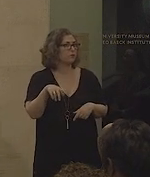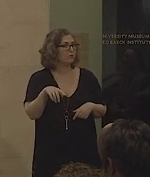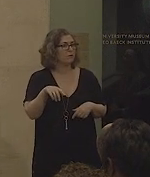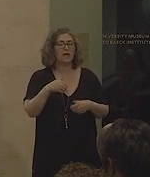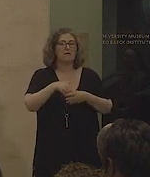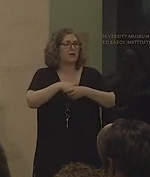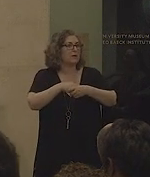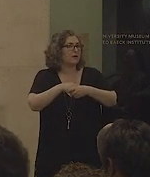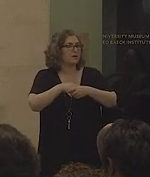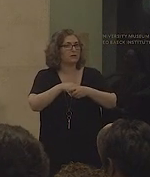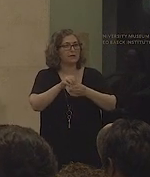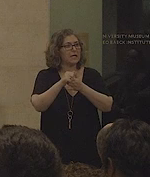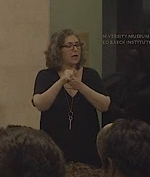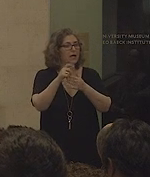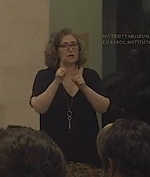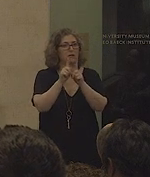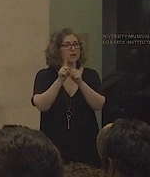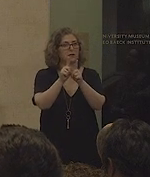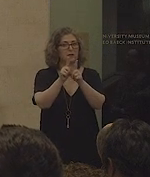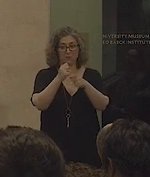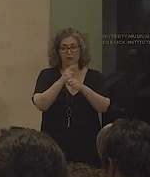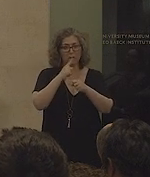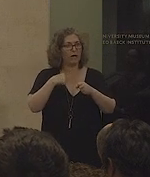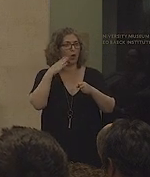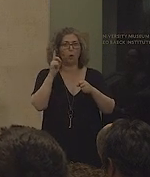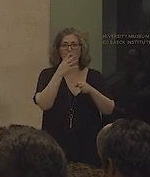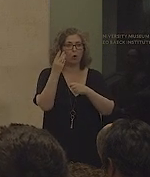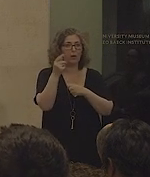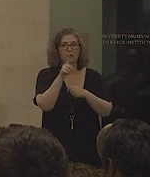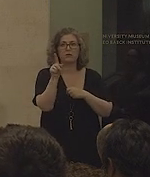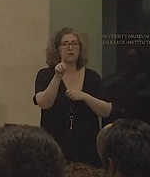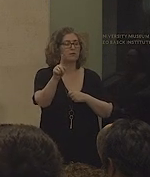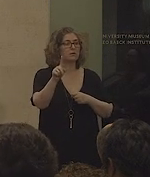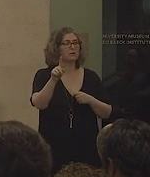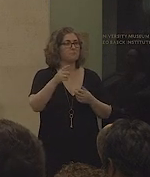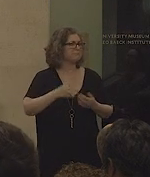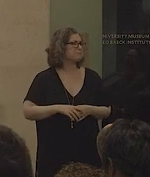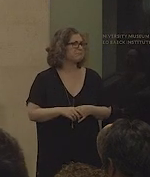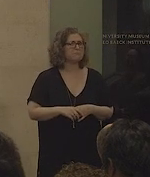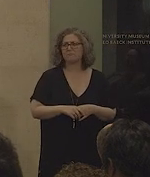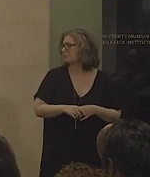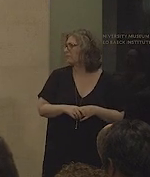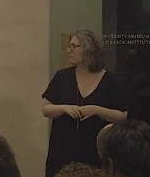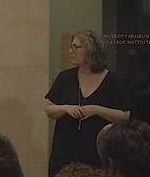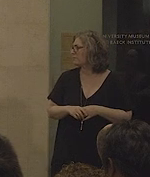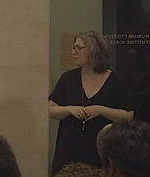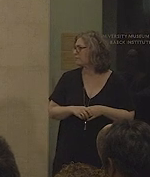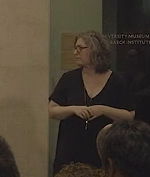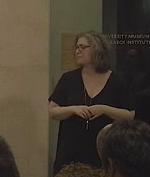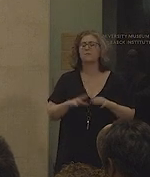my hand, they have guided me, they have made sure I know how to get where I need to go. And so in